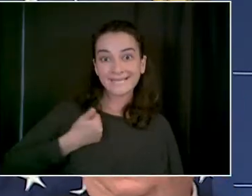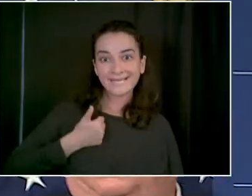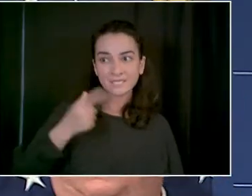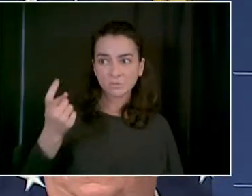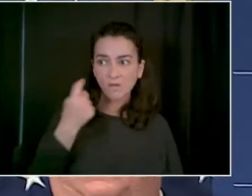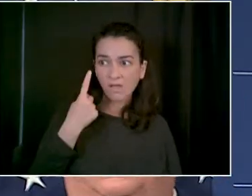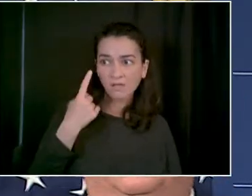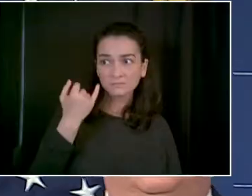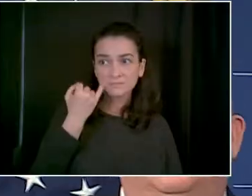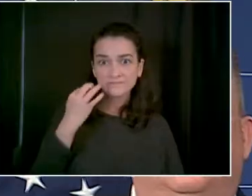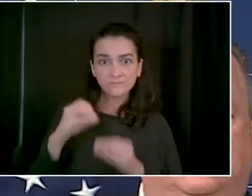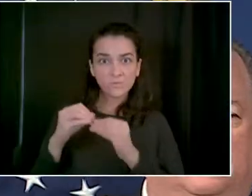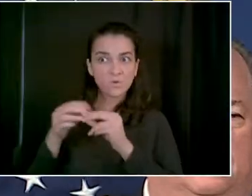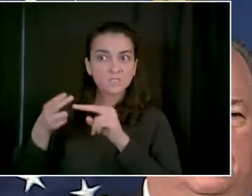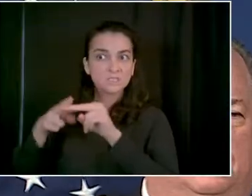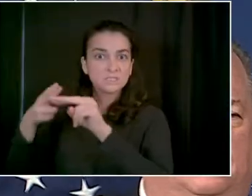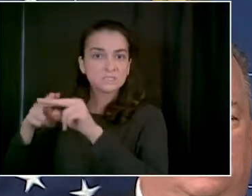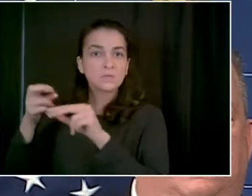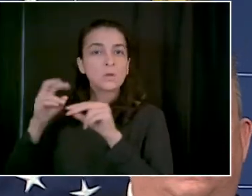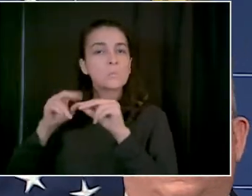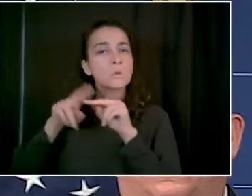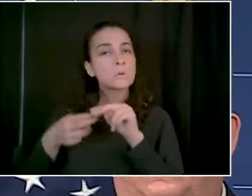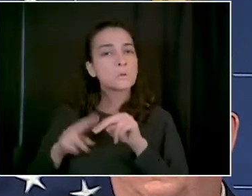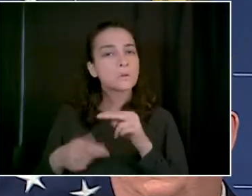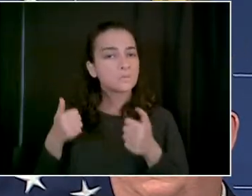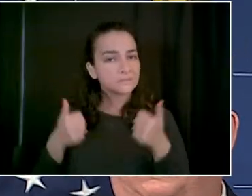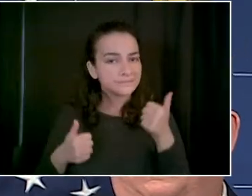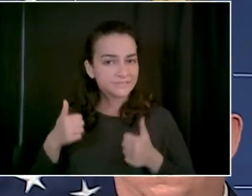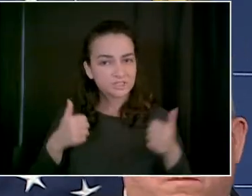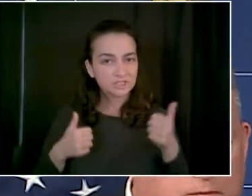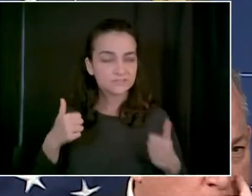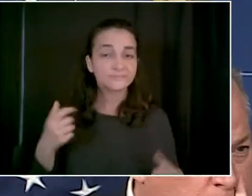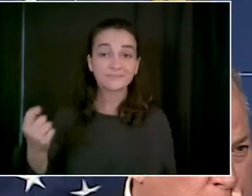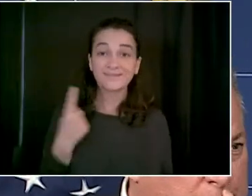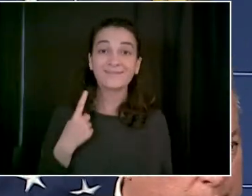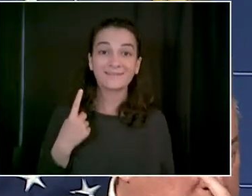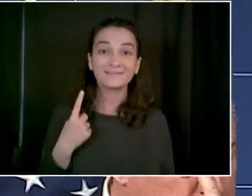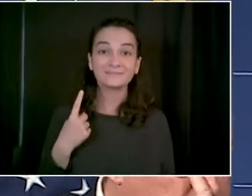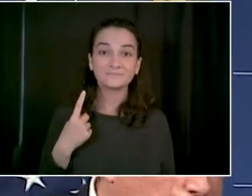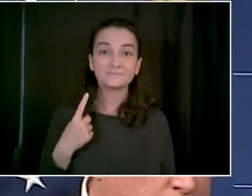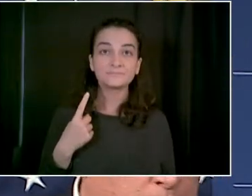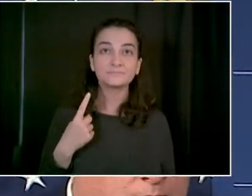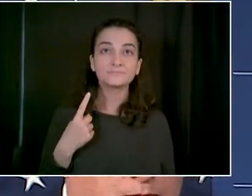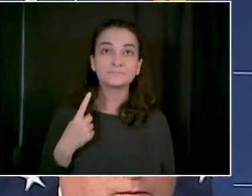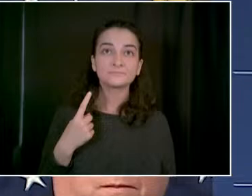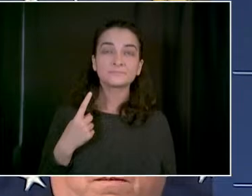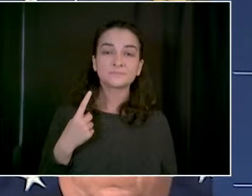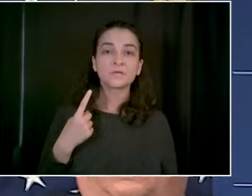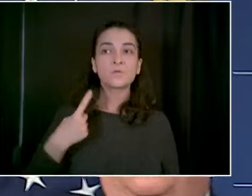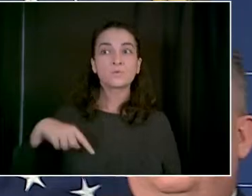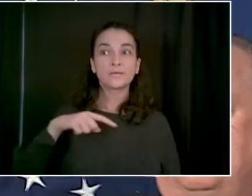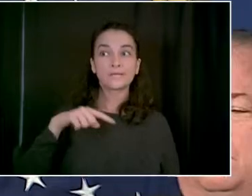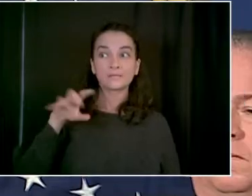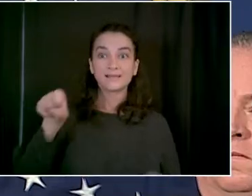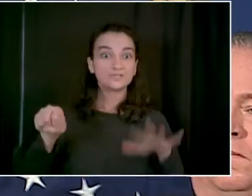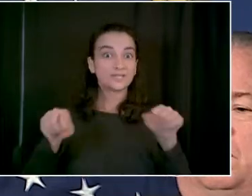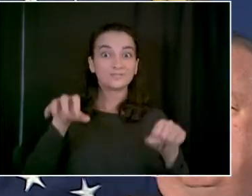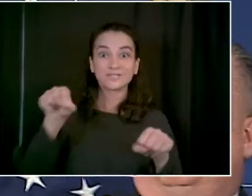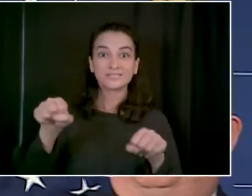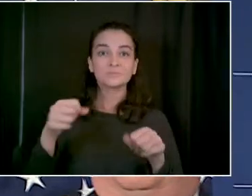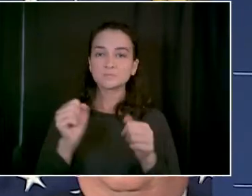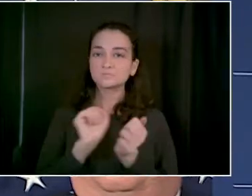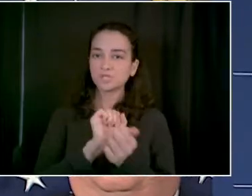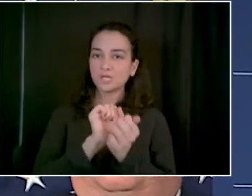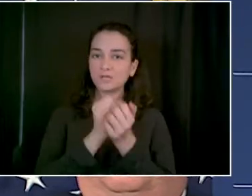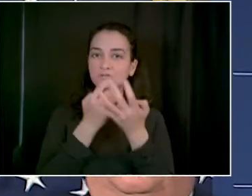TDA, and we've taken a lot of guns off the street, we've taken a lot of people off the street, so we've definitely made a real dent in our